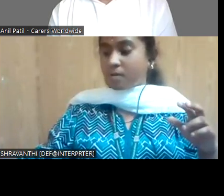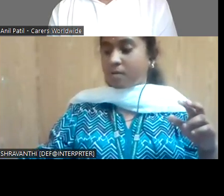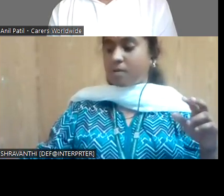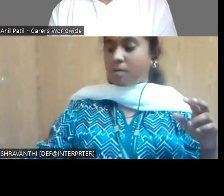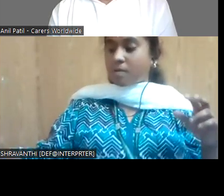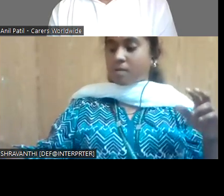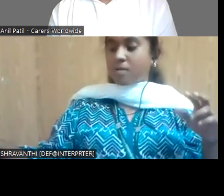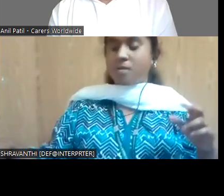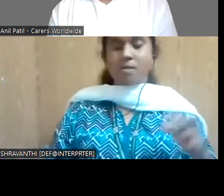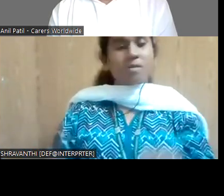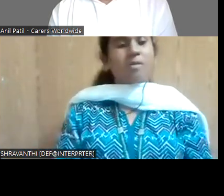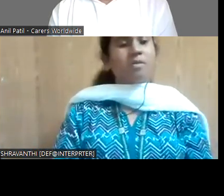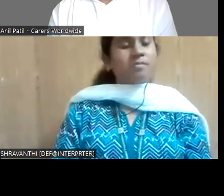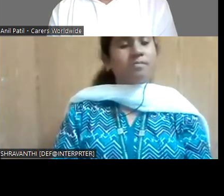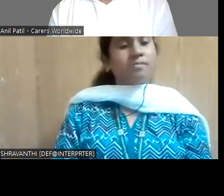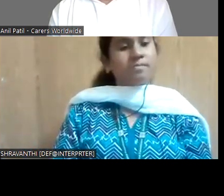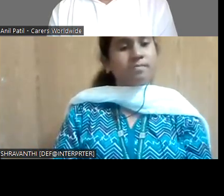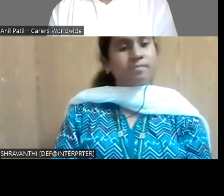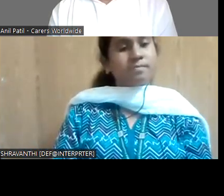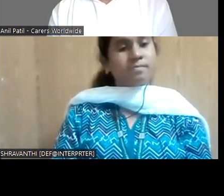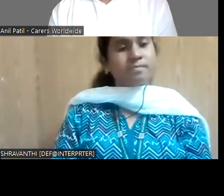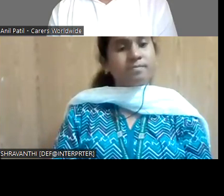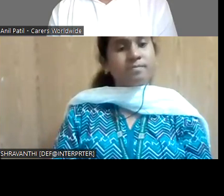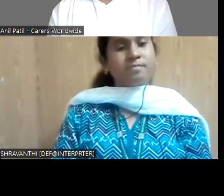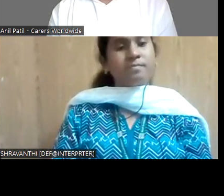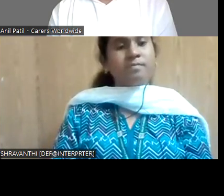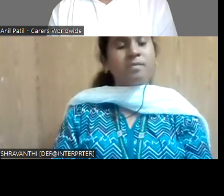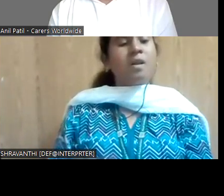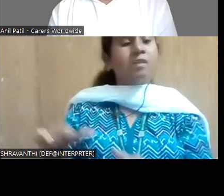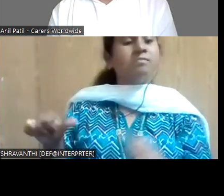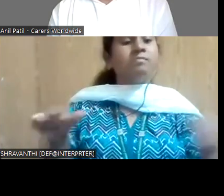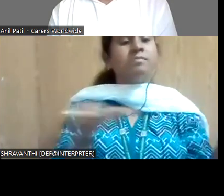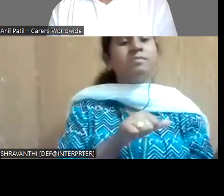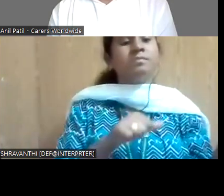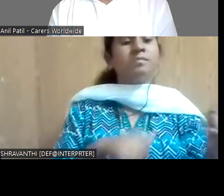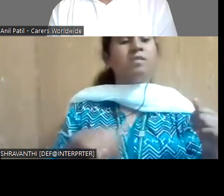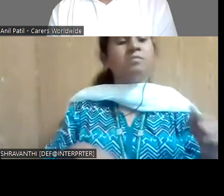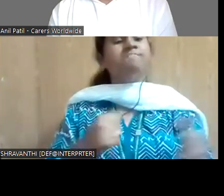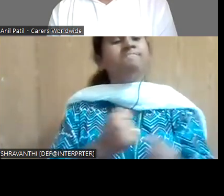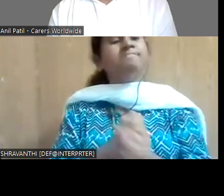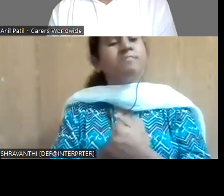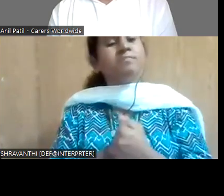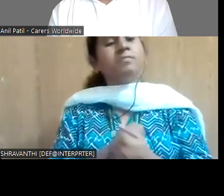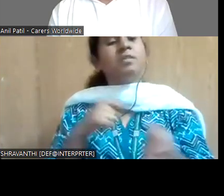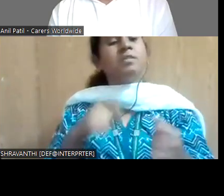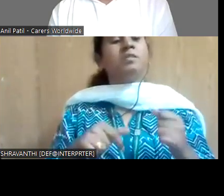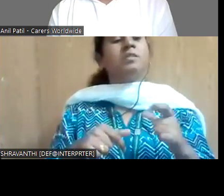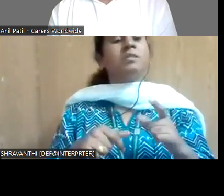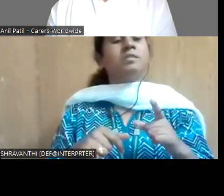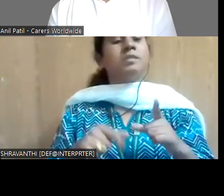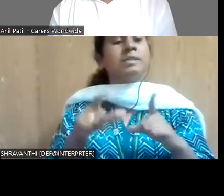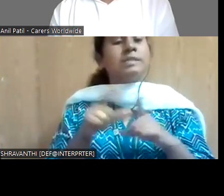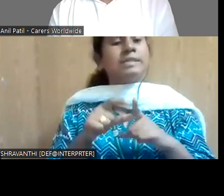and advocate for that. I will come back to I really love the term about defeminizing